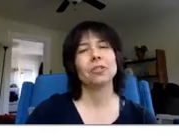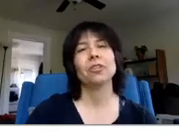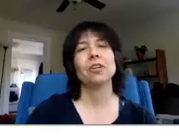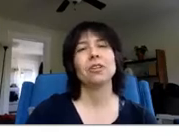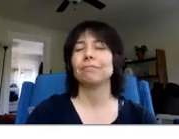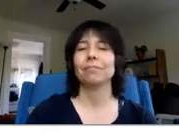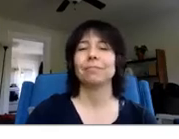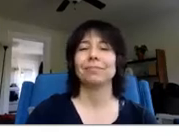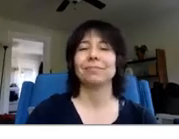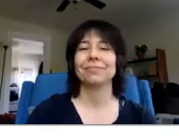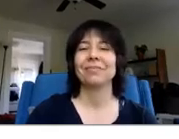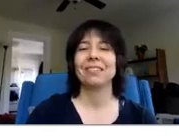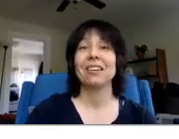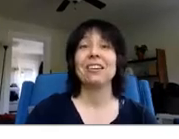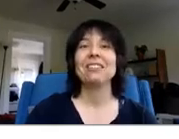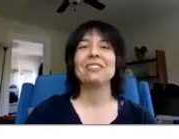A shirt?